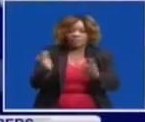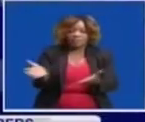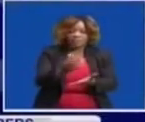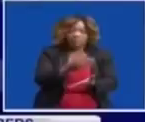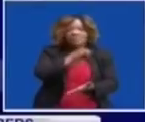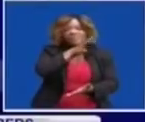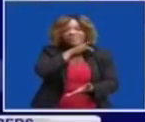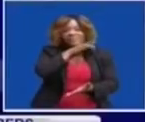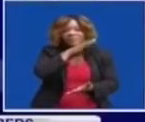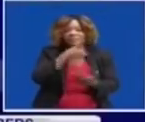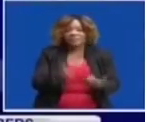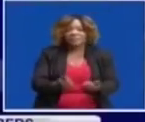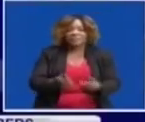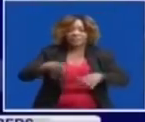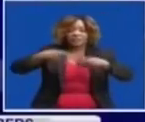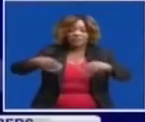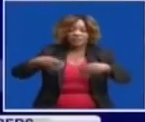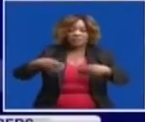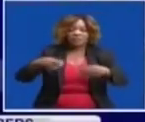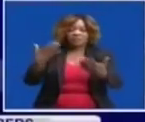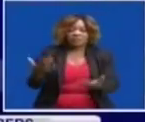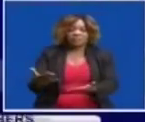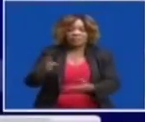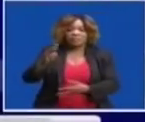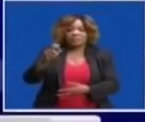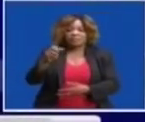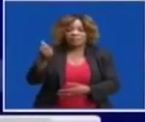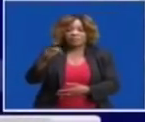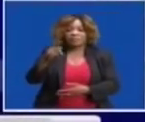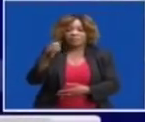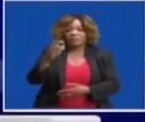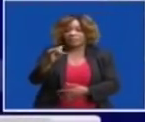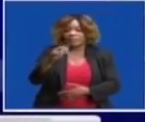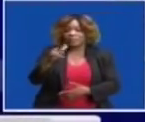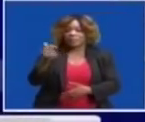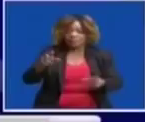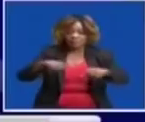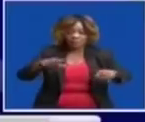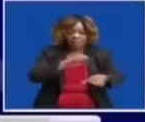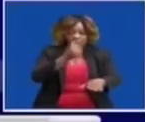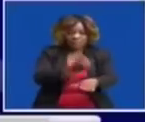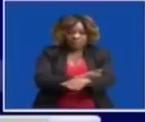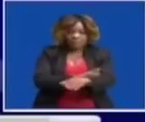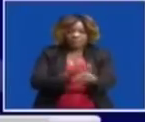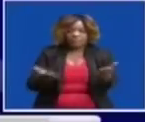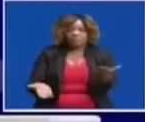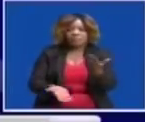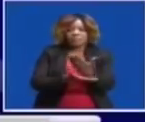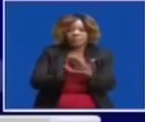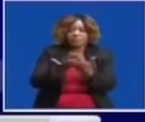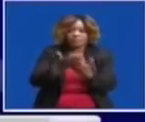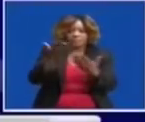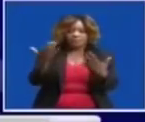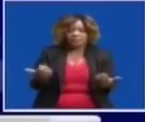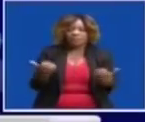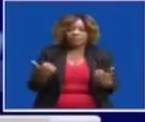at Chamboli and Wozakile markets, Mr. Kalowo said that there is need for the local authorities to enhance their role to clean up garbage. Here's